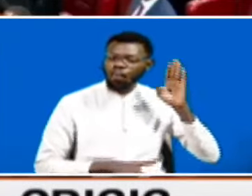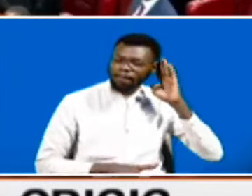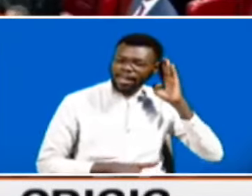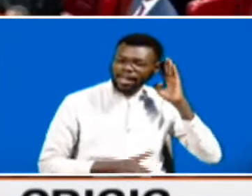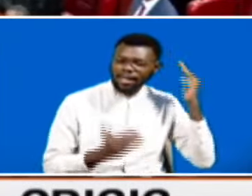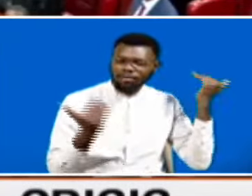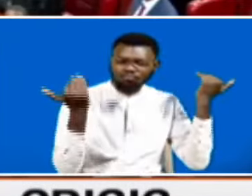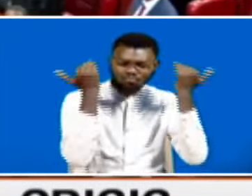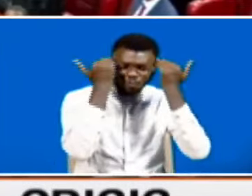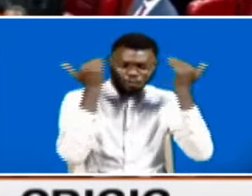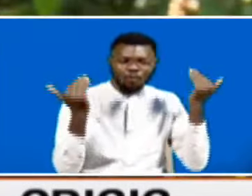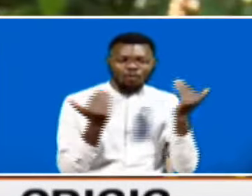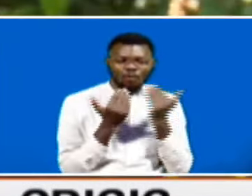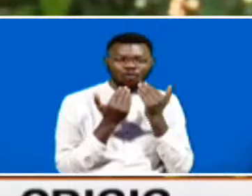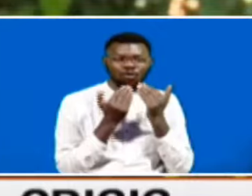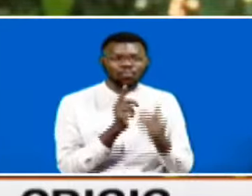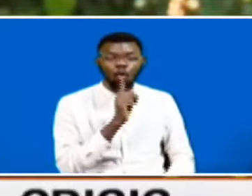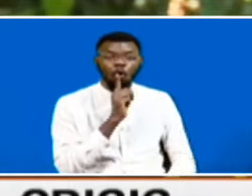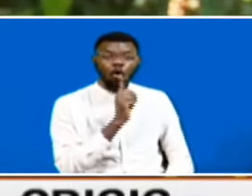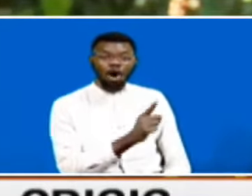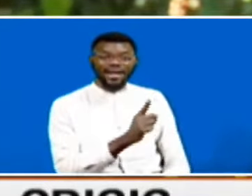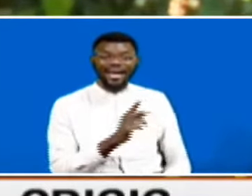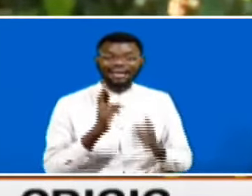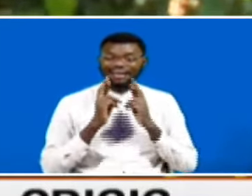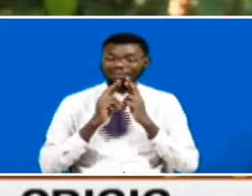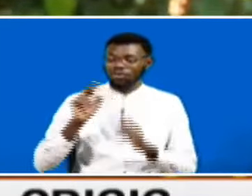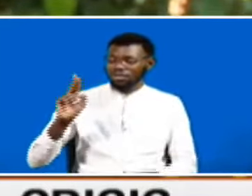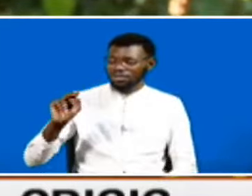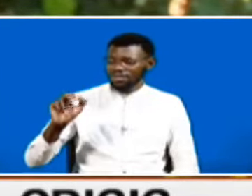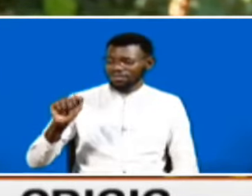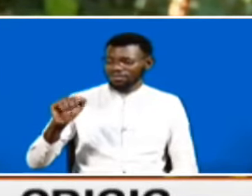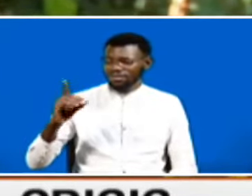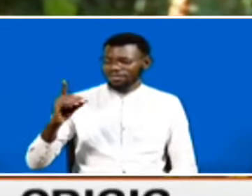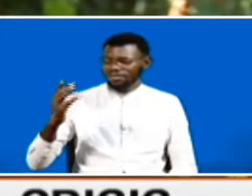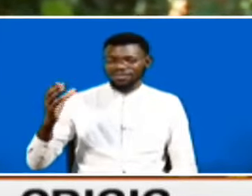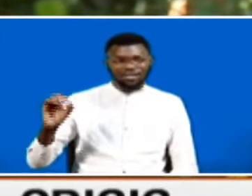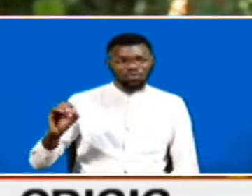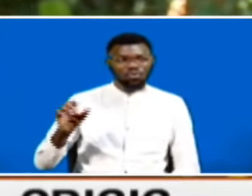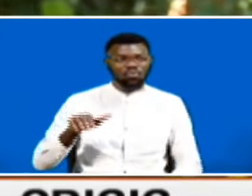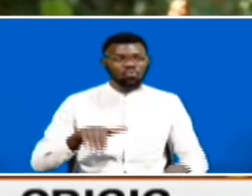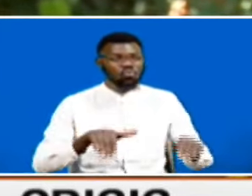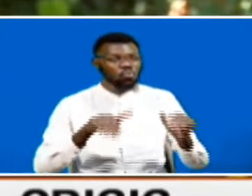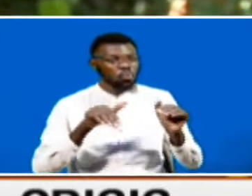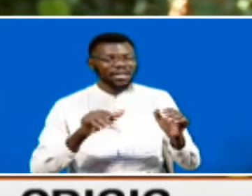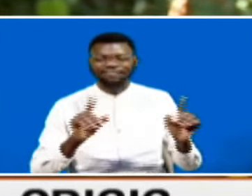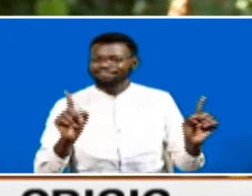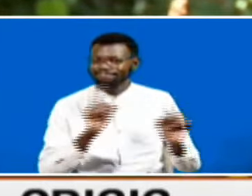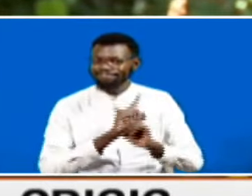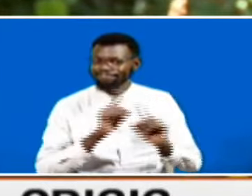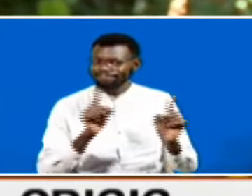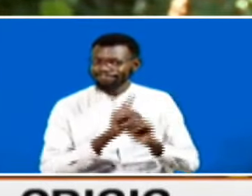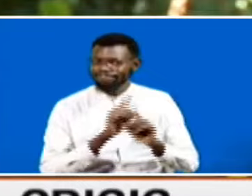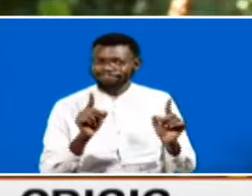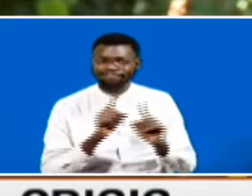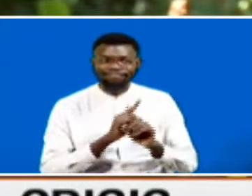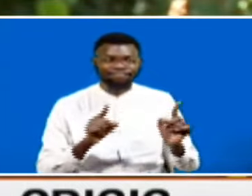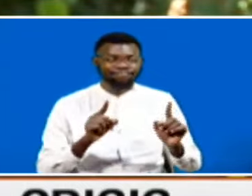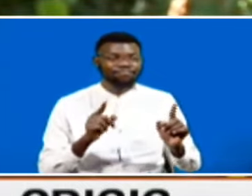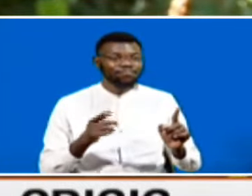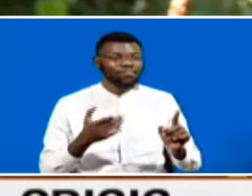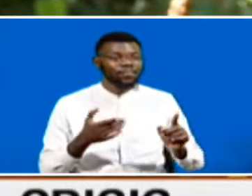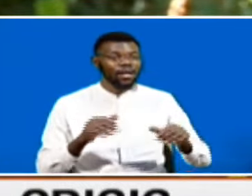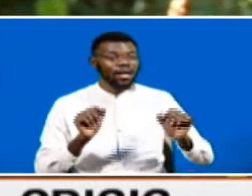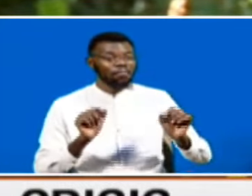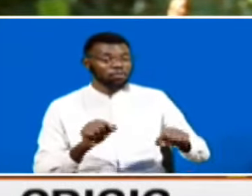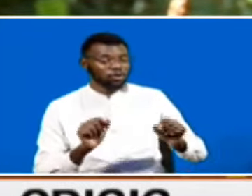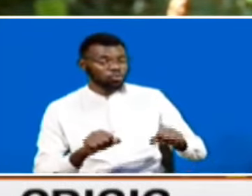that are superior to the report. So it's possible that NADCO report can go get into a bill and a bill has been drafted. It can get